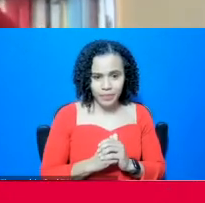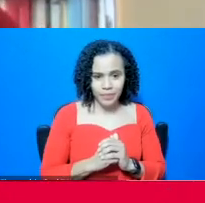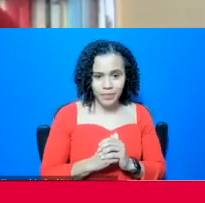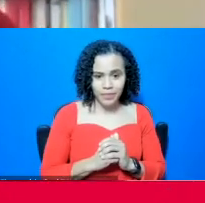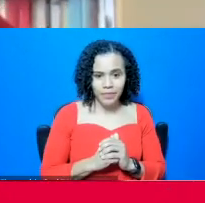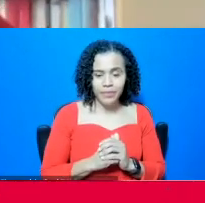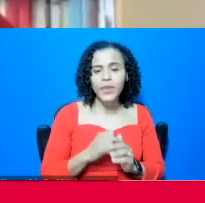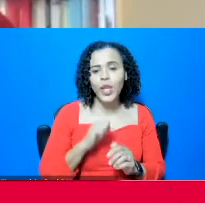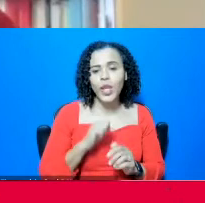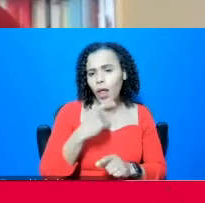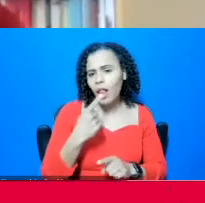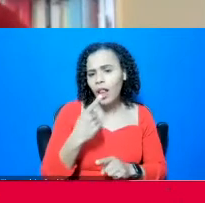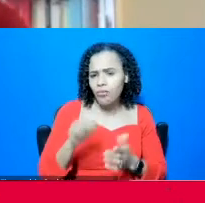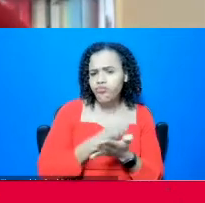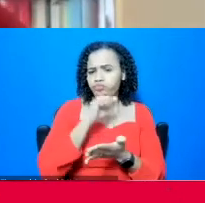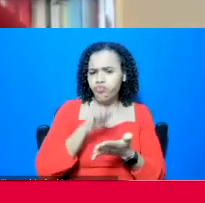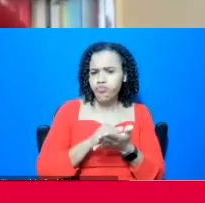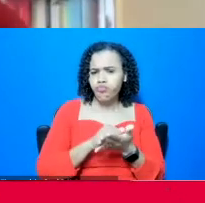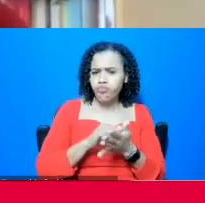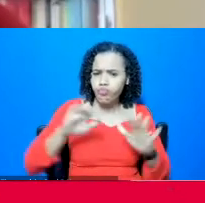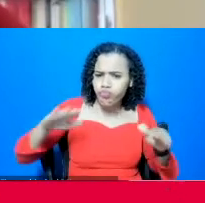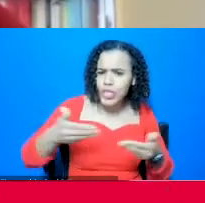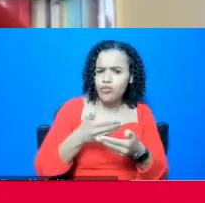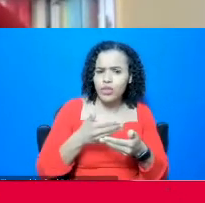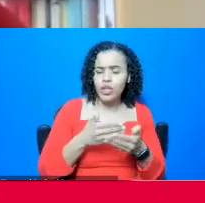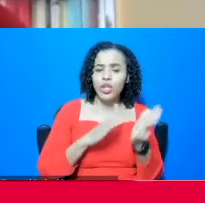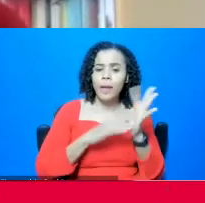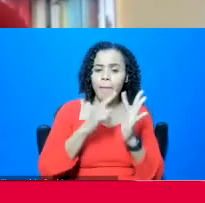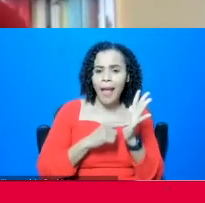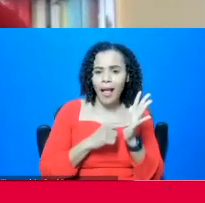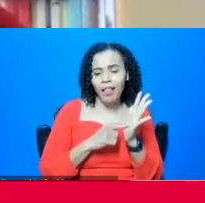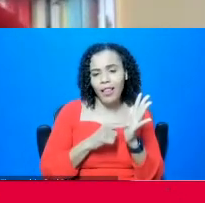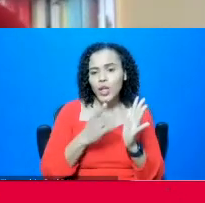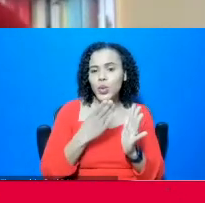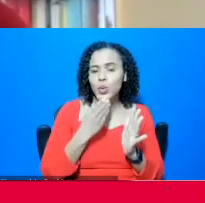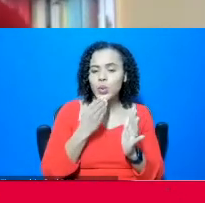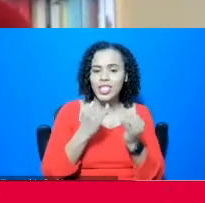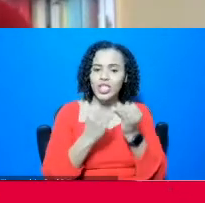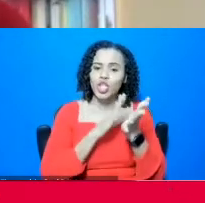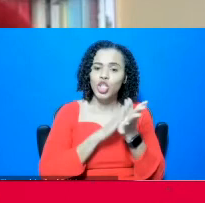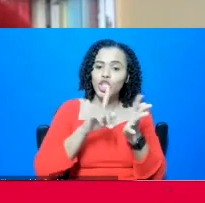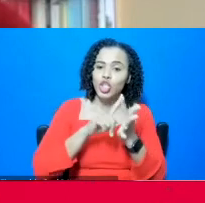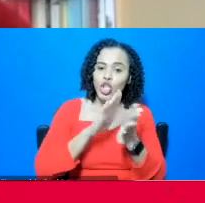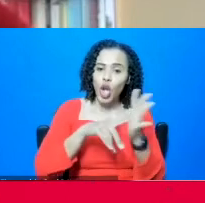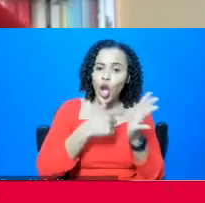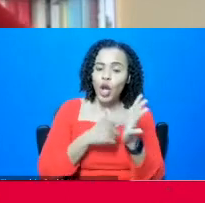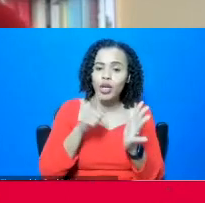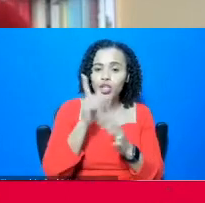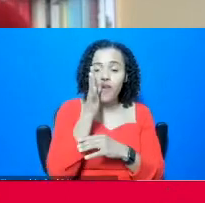I'll give you a proper introduction to Mel. So Mel, who uses she, her pronouns, is a French Congolese